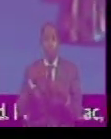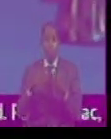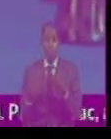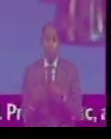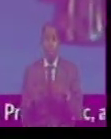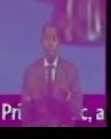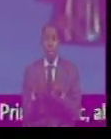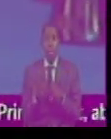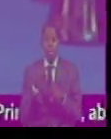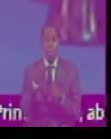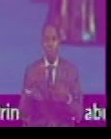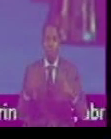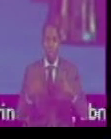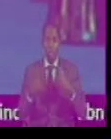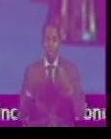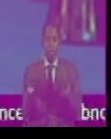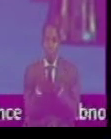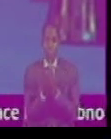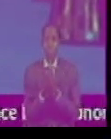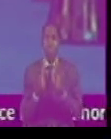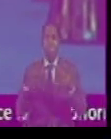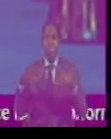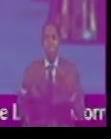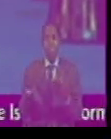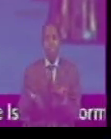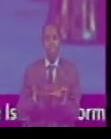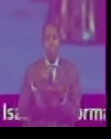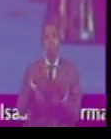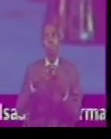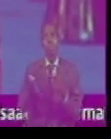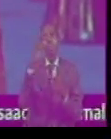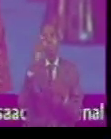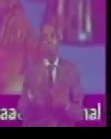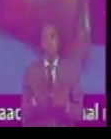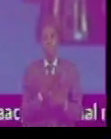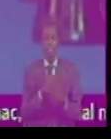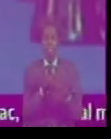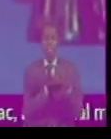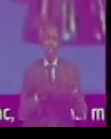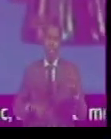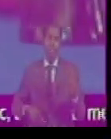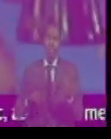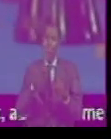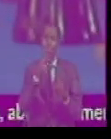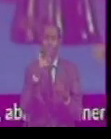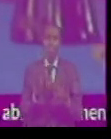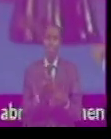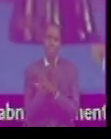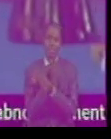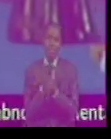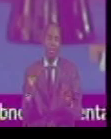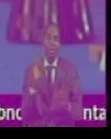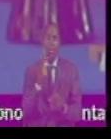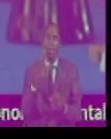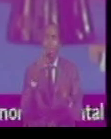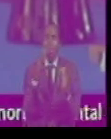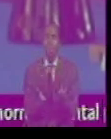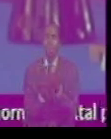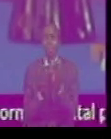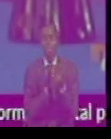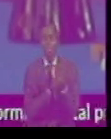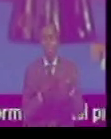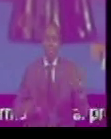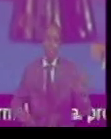said, "Whatever is your problem, as you have been prayed, give the glory to God." And actually, the